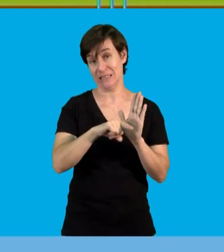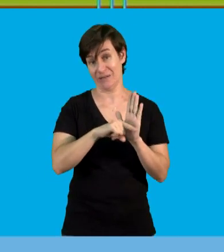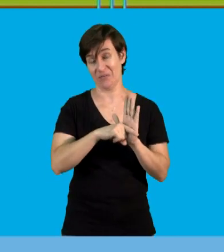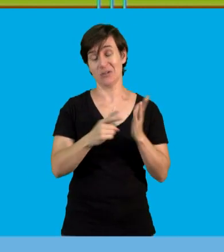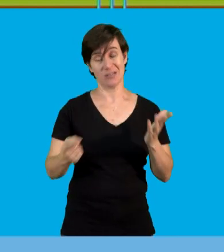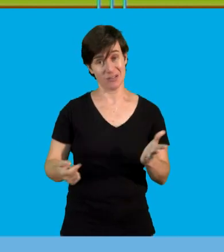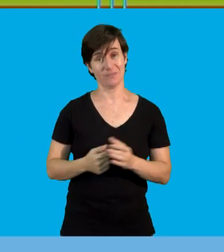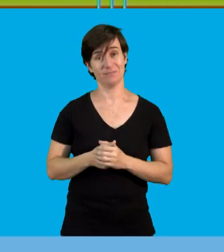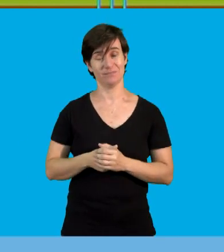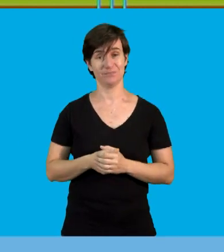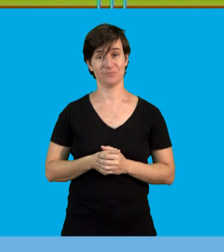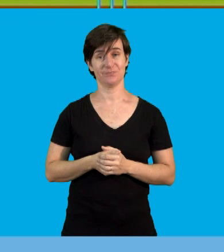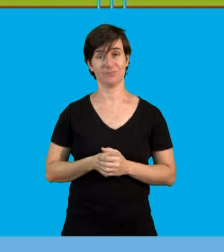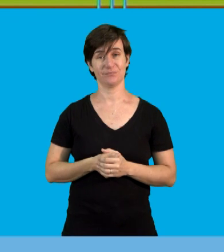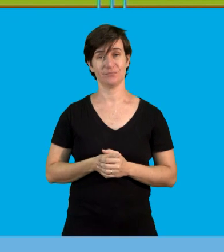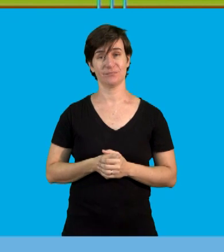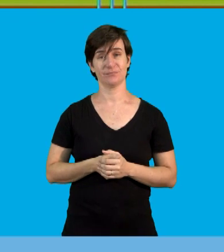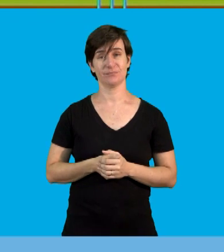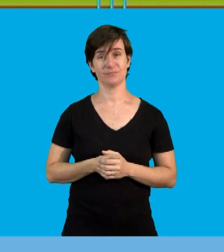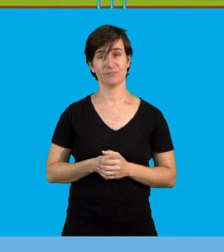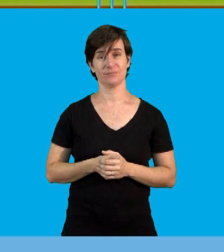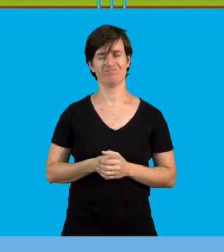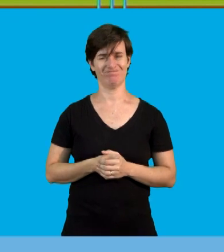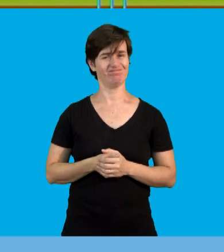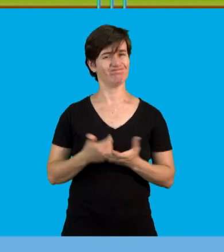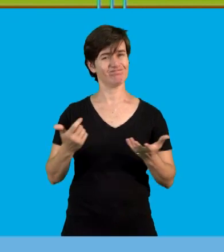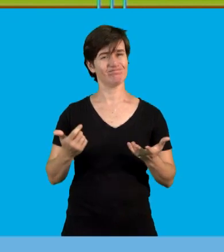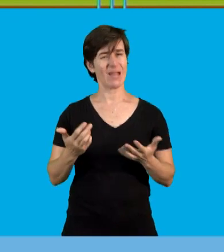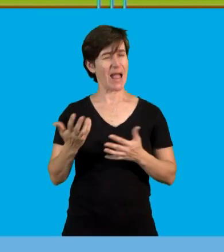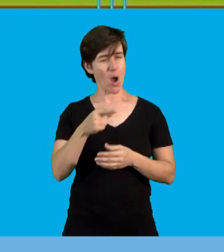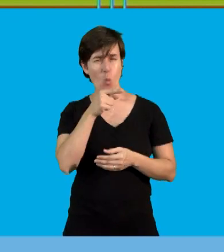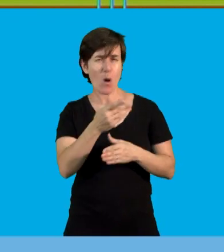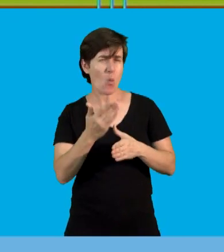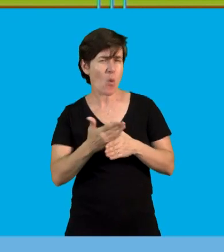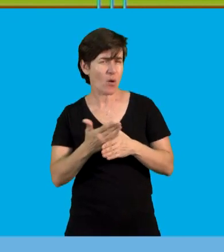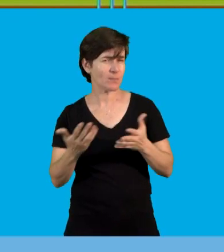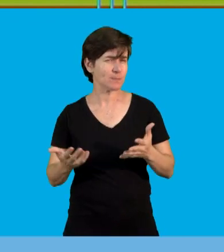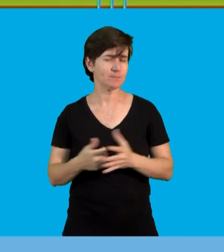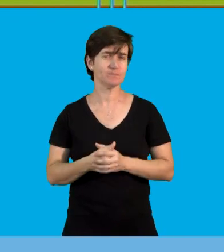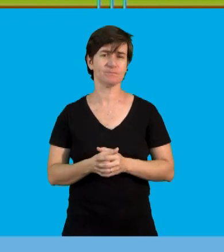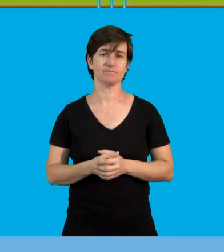of the disadvantages of using the power or the nuclear power. So then how does